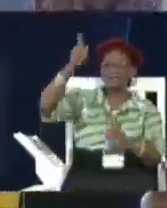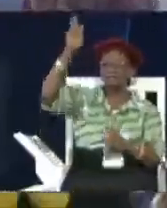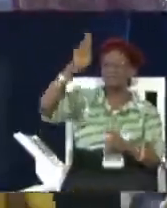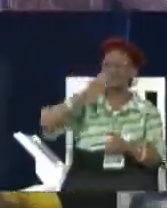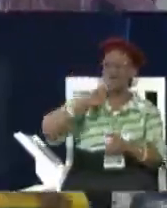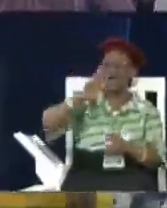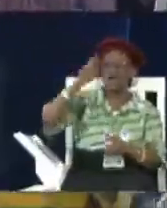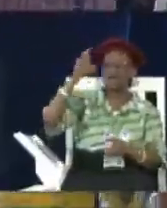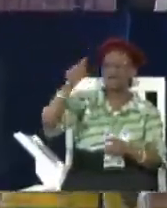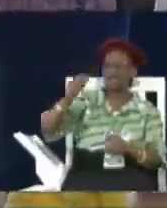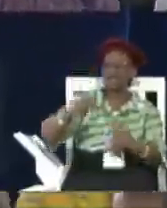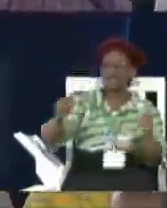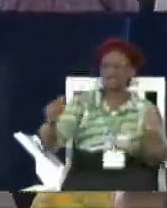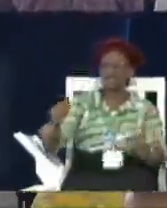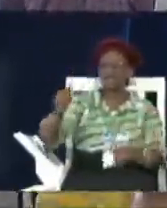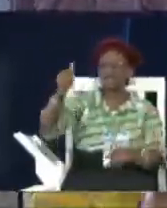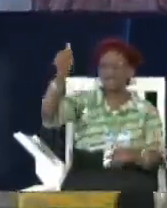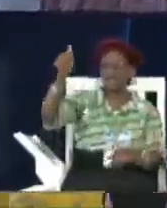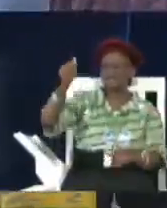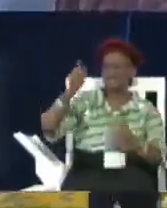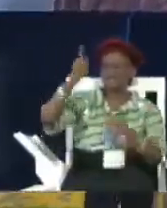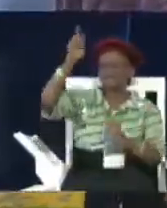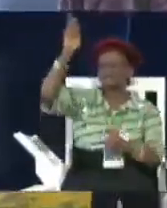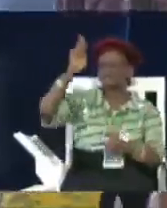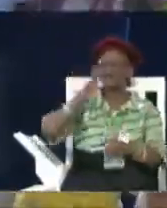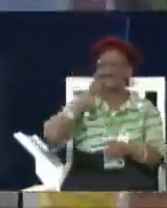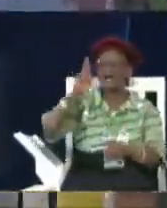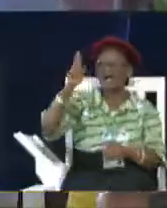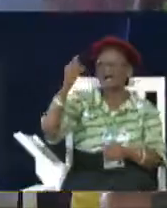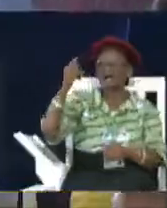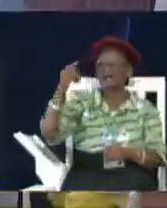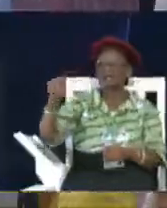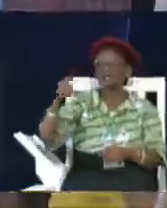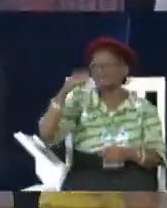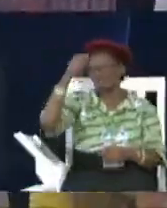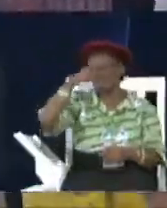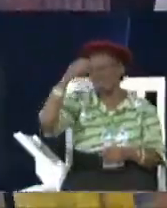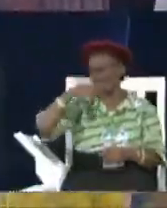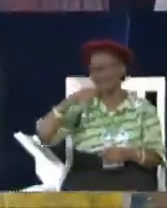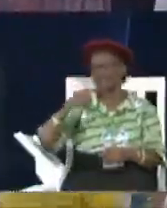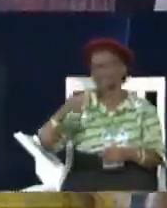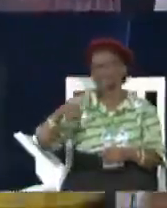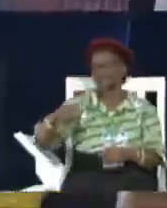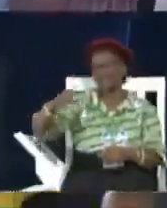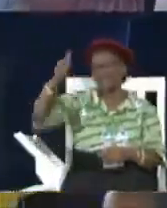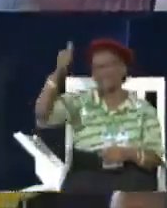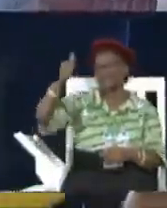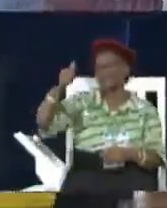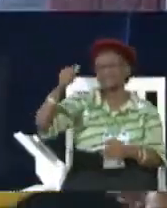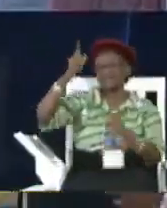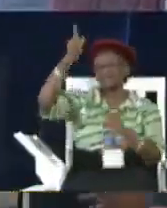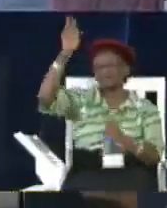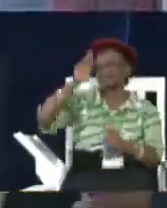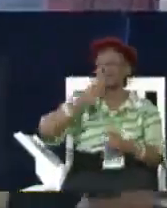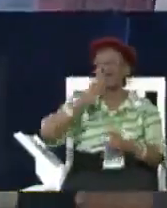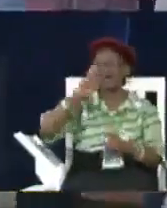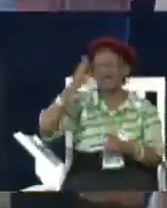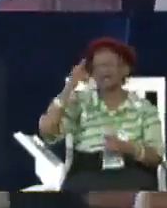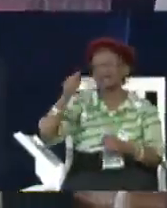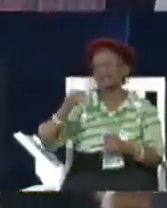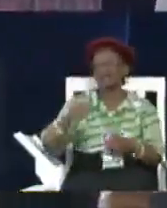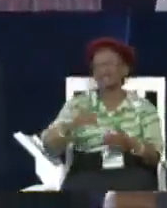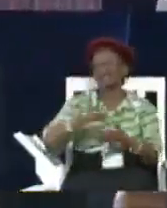You are the oldest. You are the wisest. You are the richest.